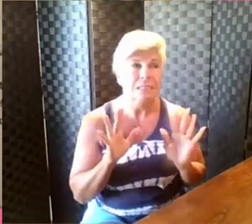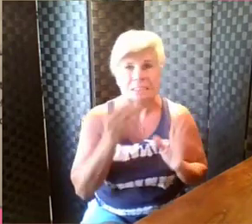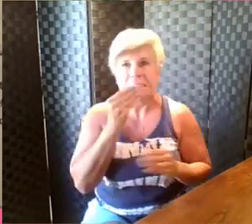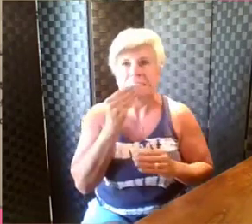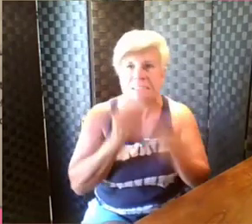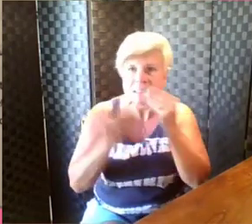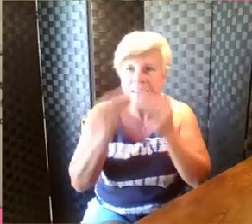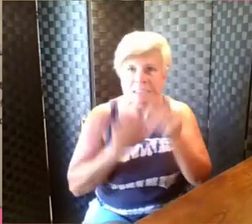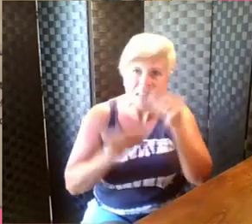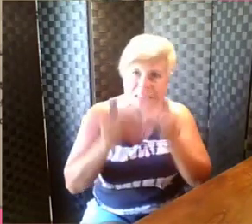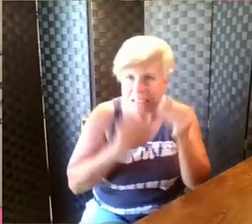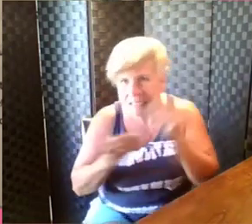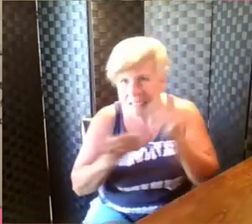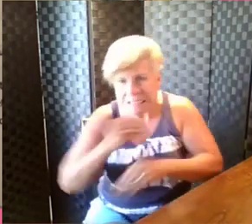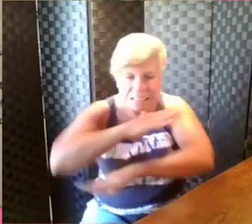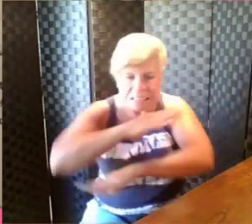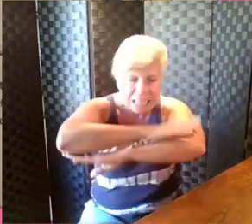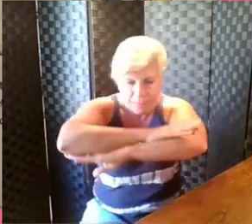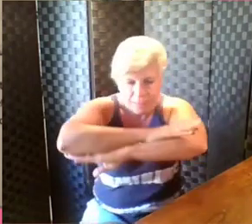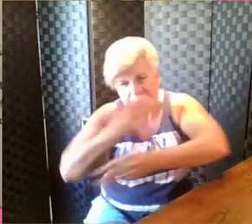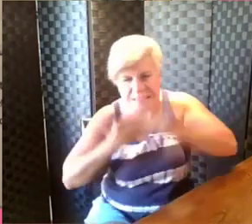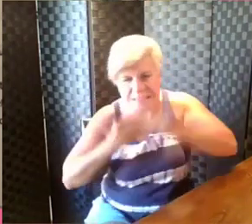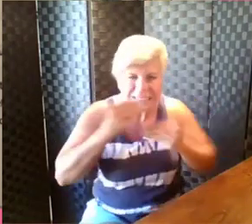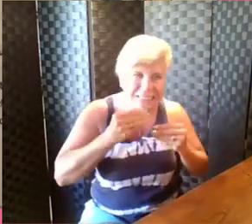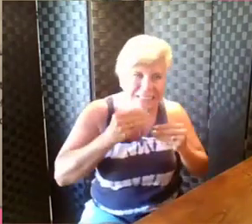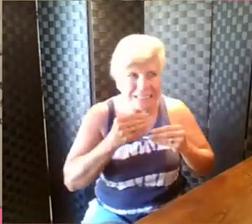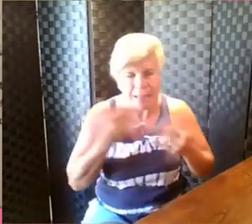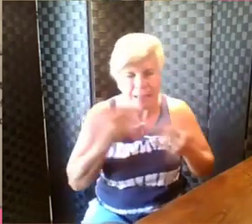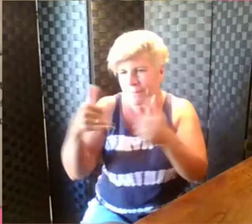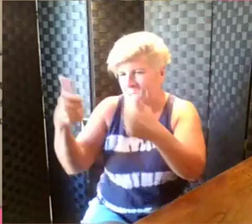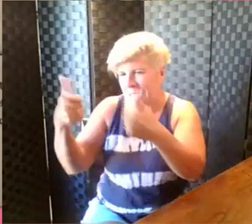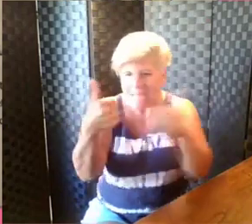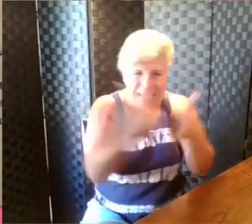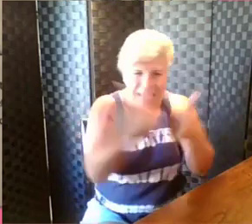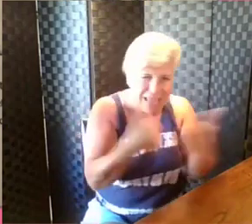evening filled with hugs and kisses and parcheesi.